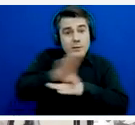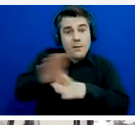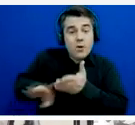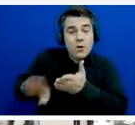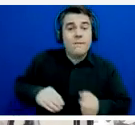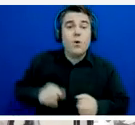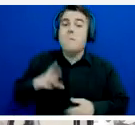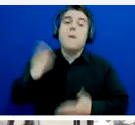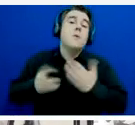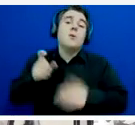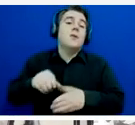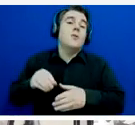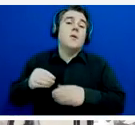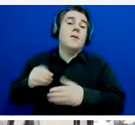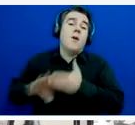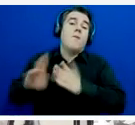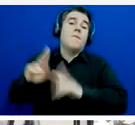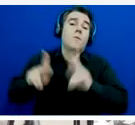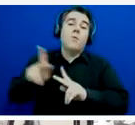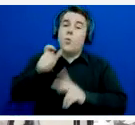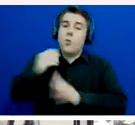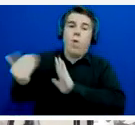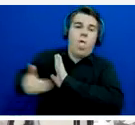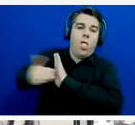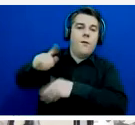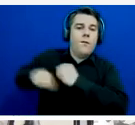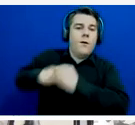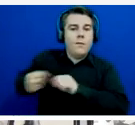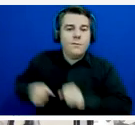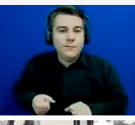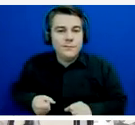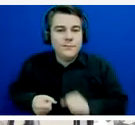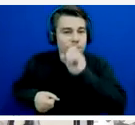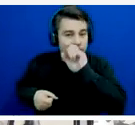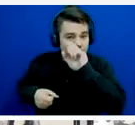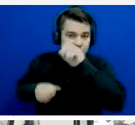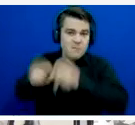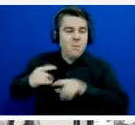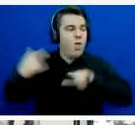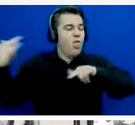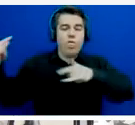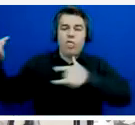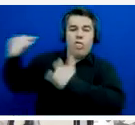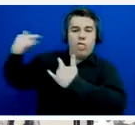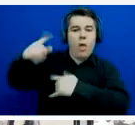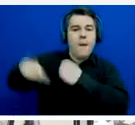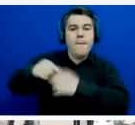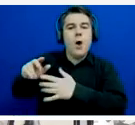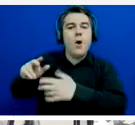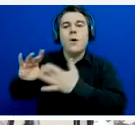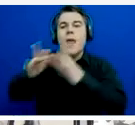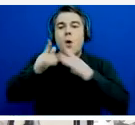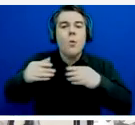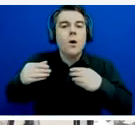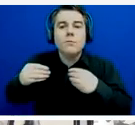people who gave you a hard time about Plexus, or people who said mean things to you about network marketing or the products or